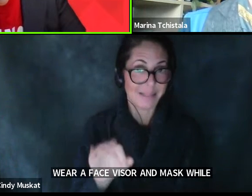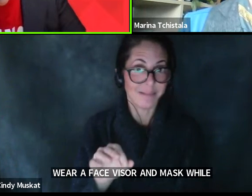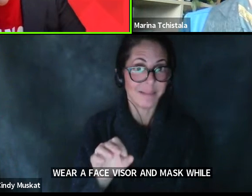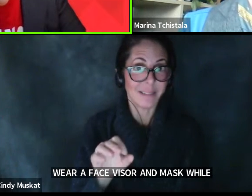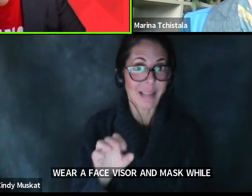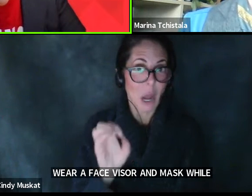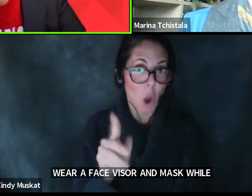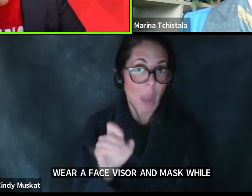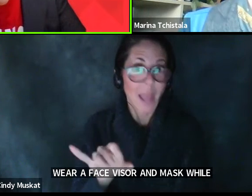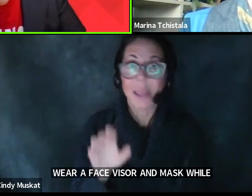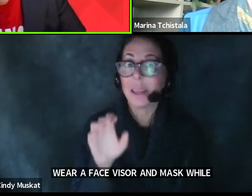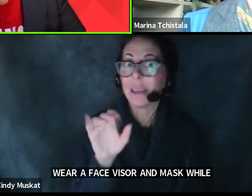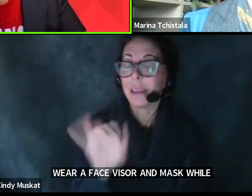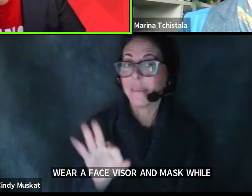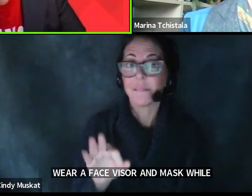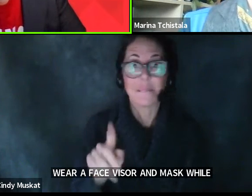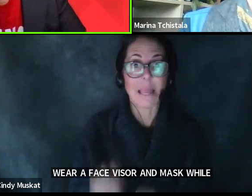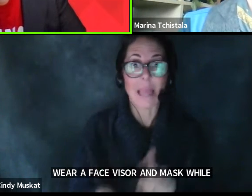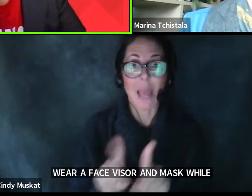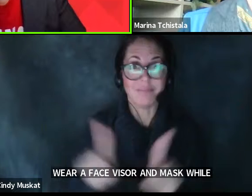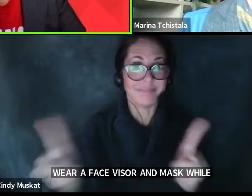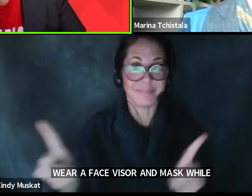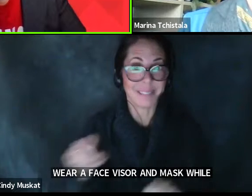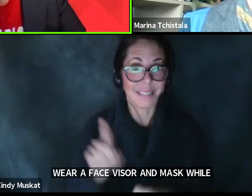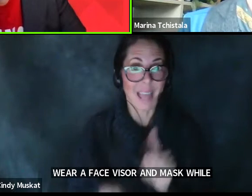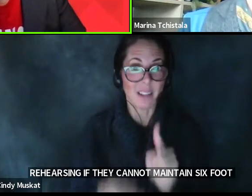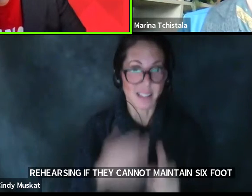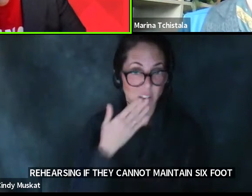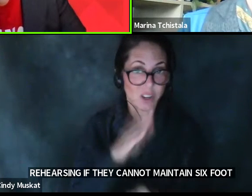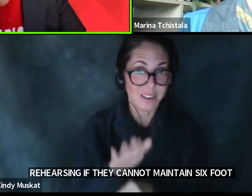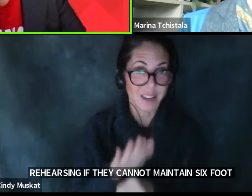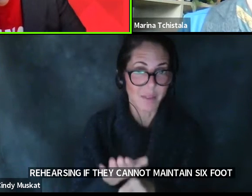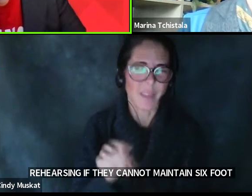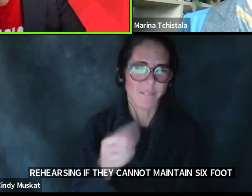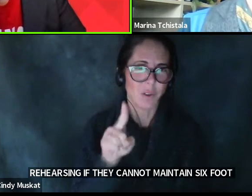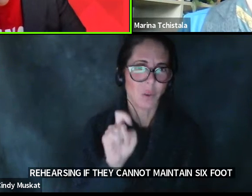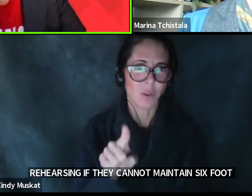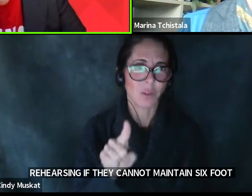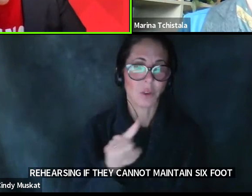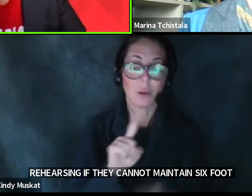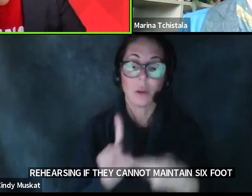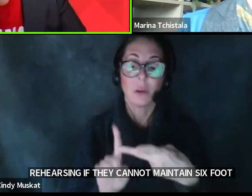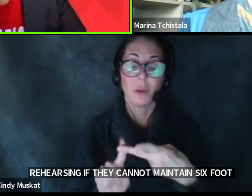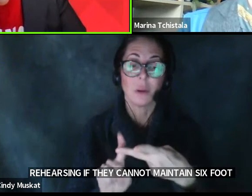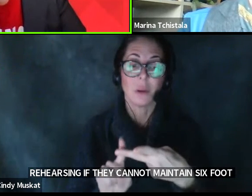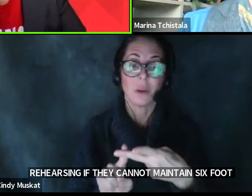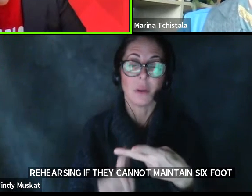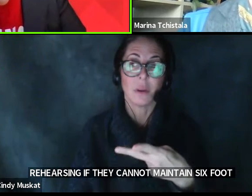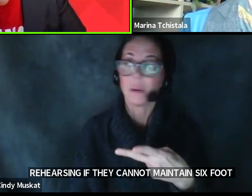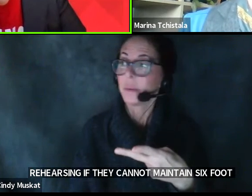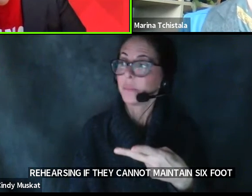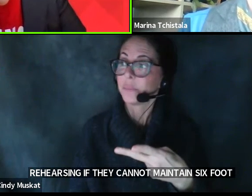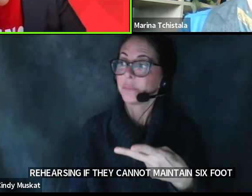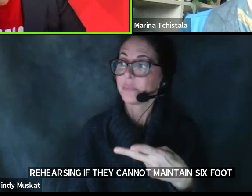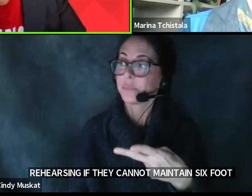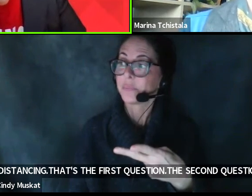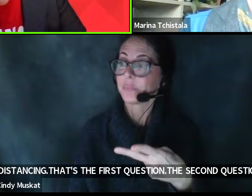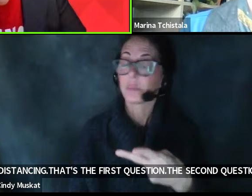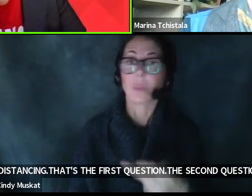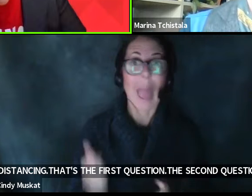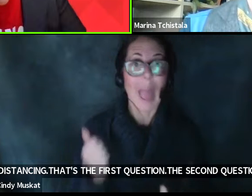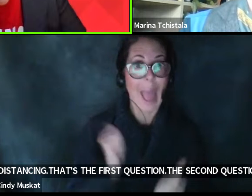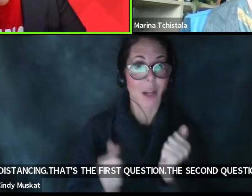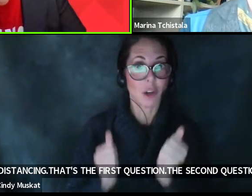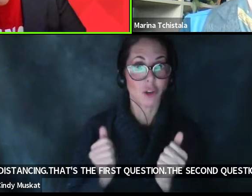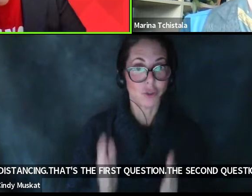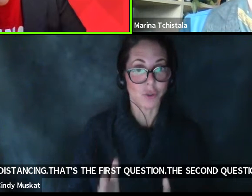6-foot distancing. That's the first question. The second question, Marina, is should actors and crew